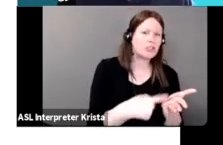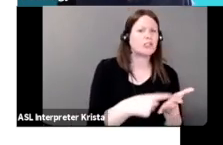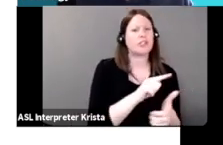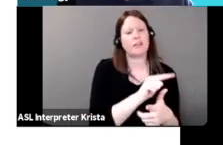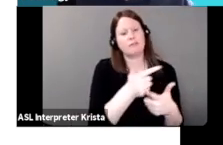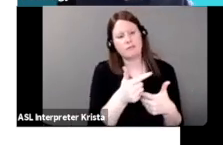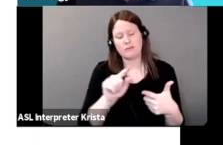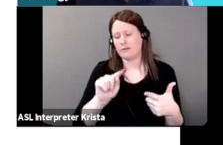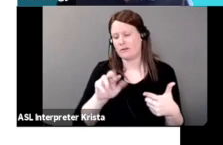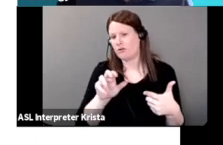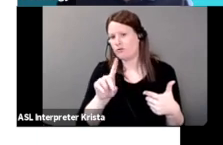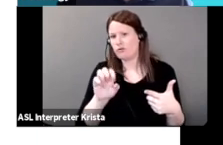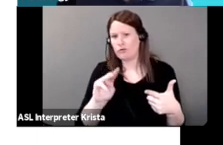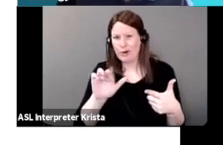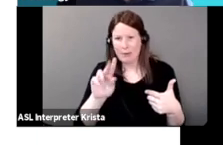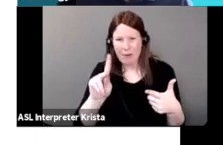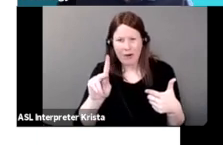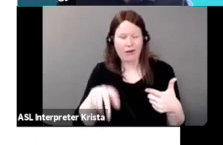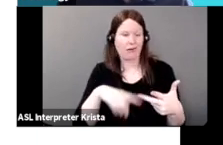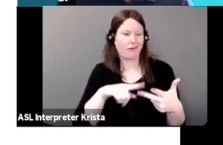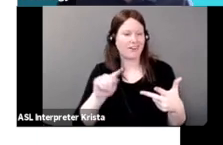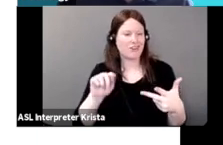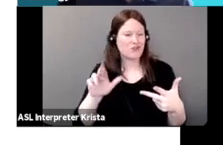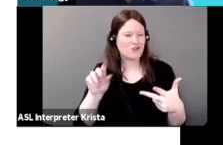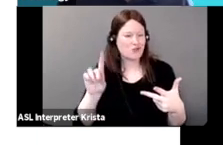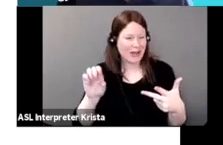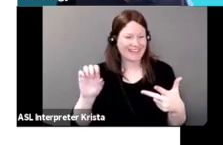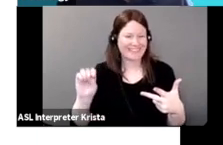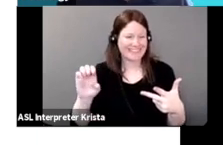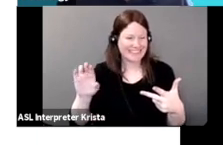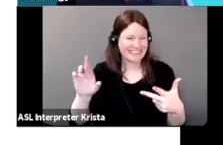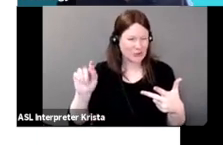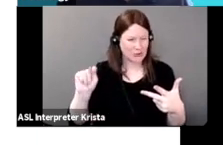secrets. I like to start with patents because it's sort of the big